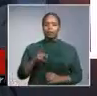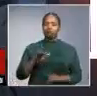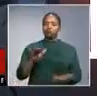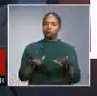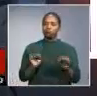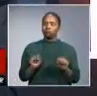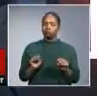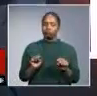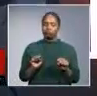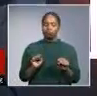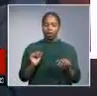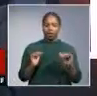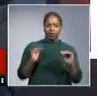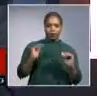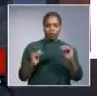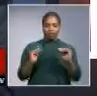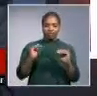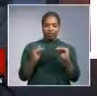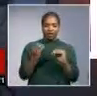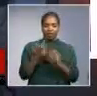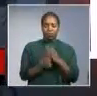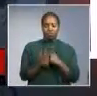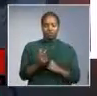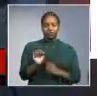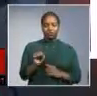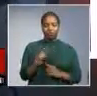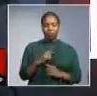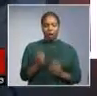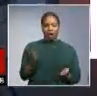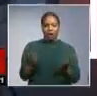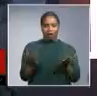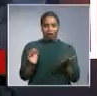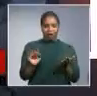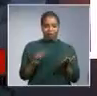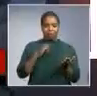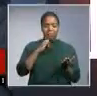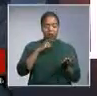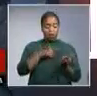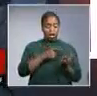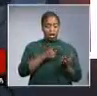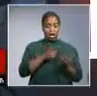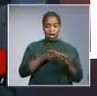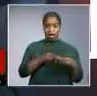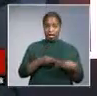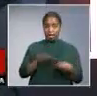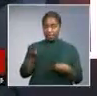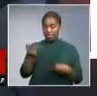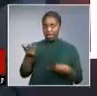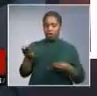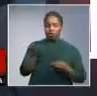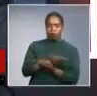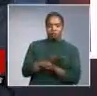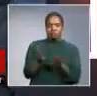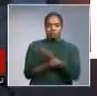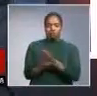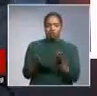trade relationship between the two, because there is a balance of trade, meaning as much as we export to them, they export to us.